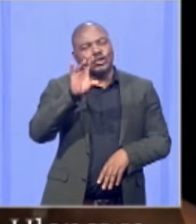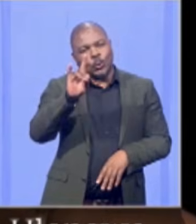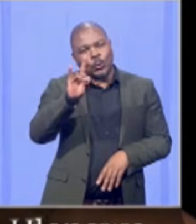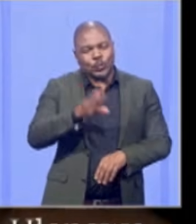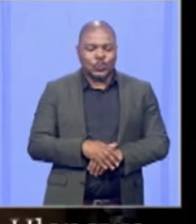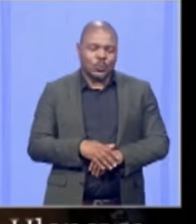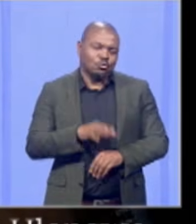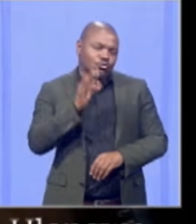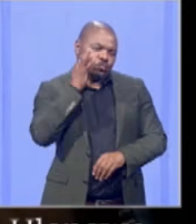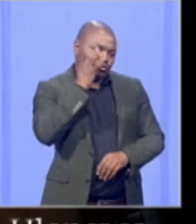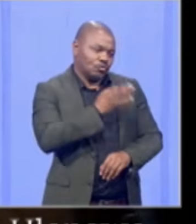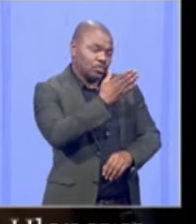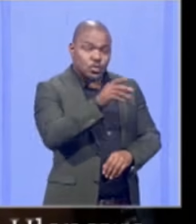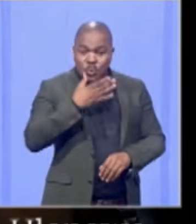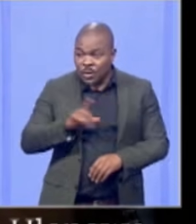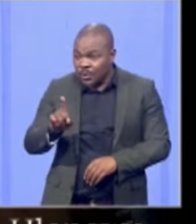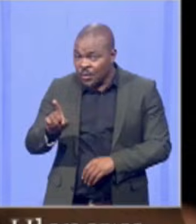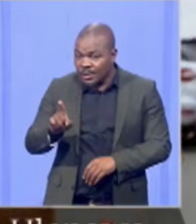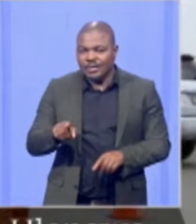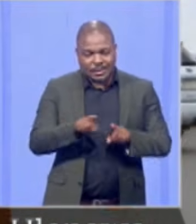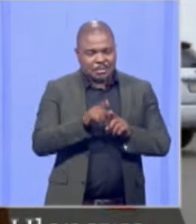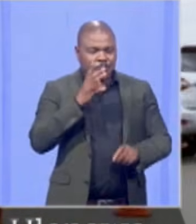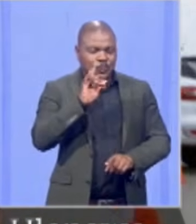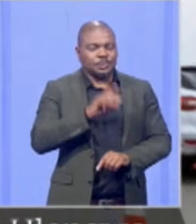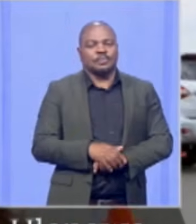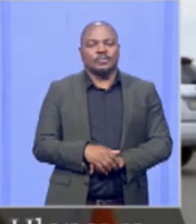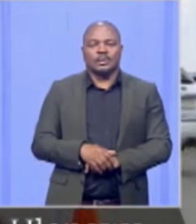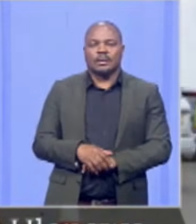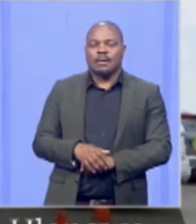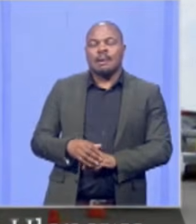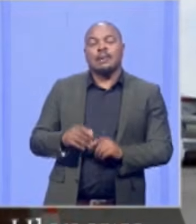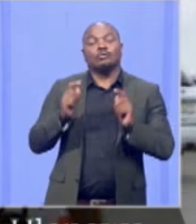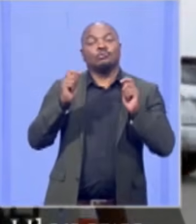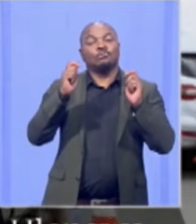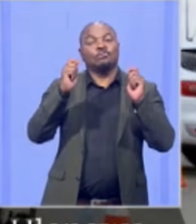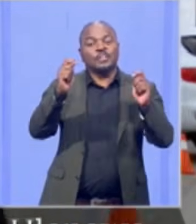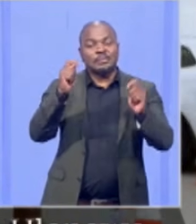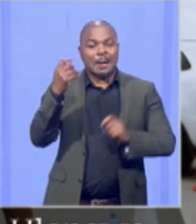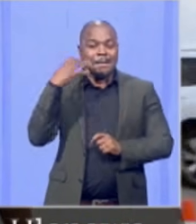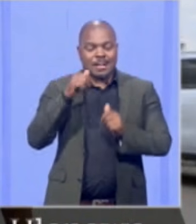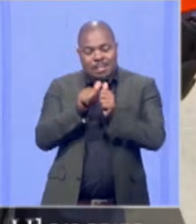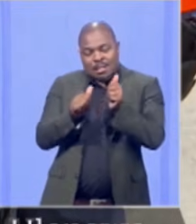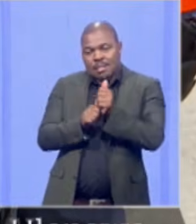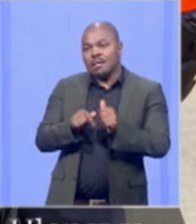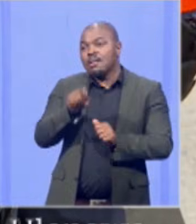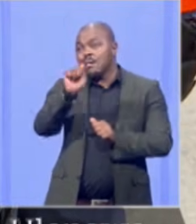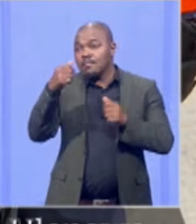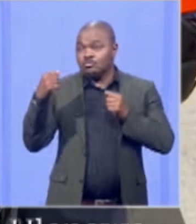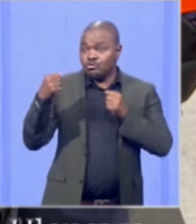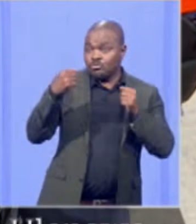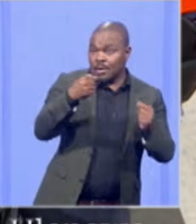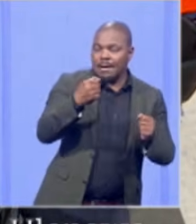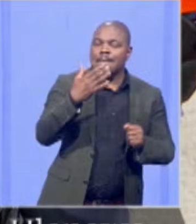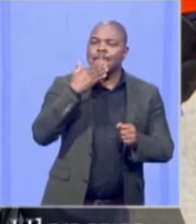that's cute. And what do you want? A laptop. Motlatsa tona wa dipalangwa o rotloeditse bakgweetsi go tsamaya ba